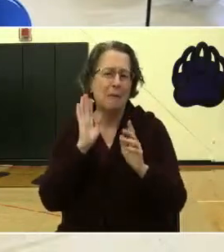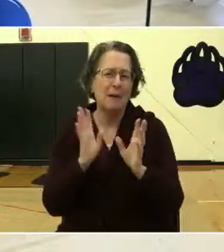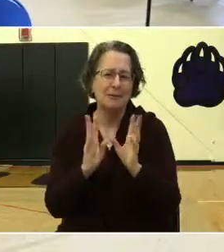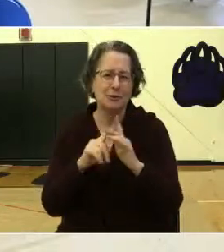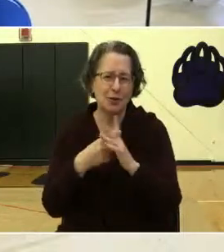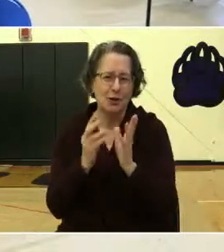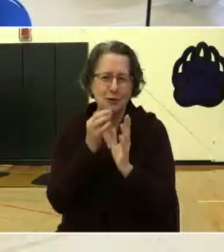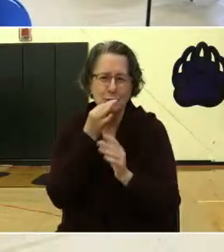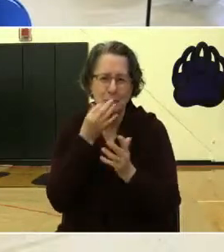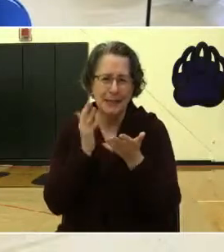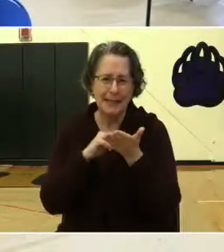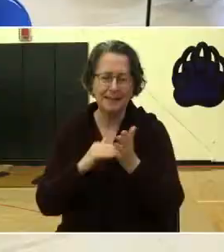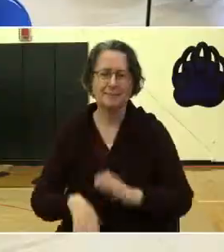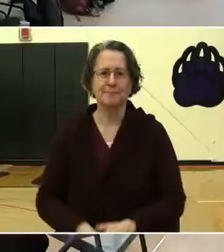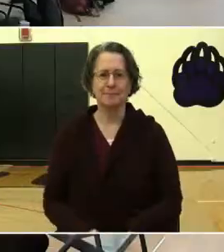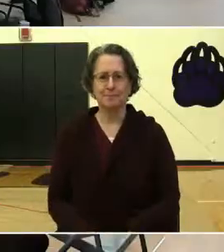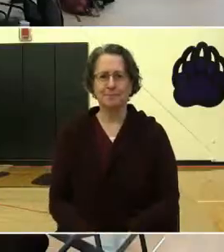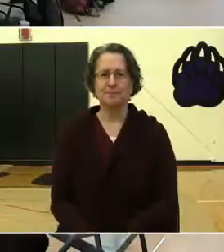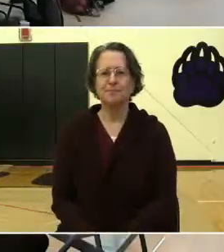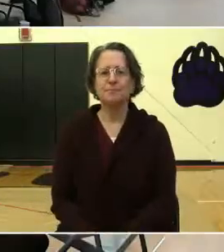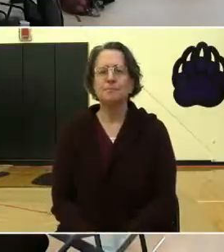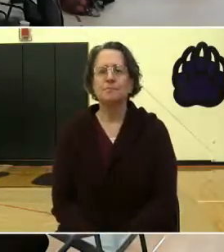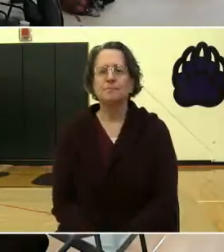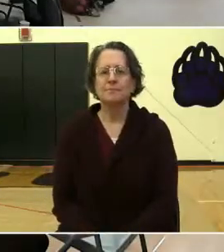Rick I just feel